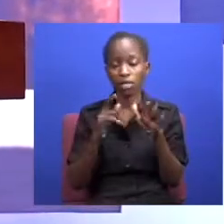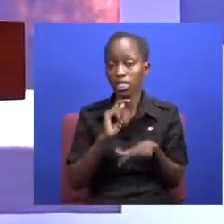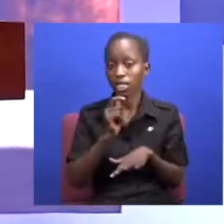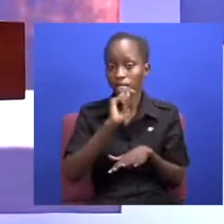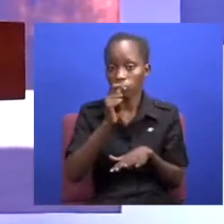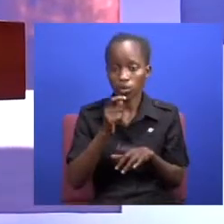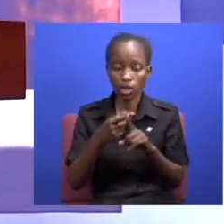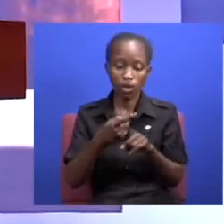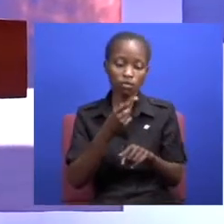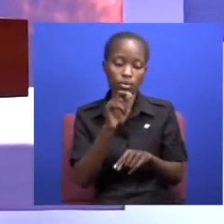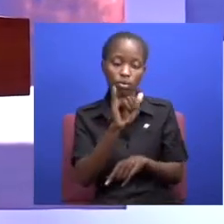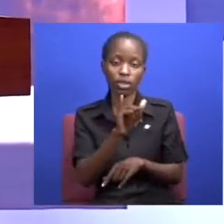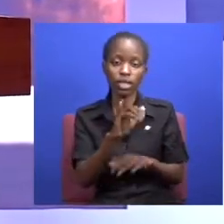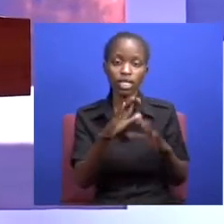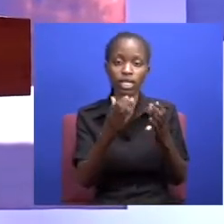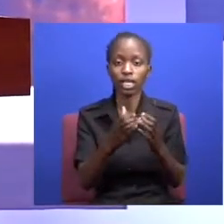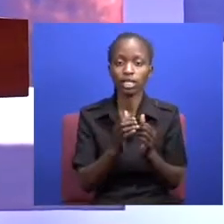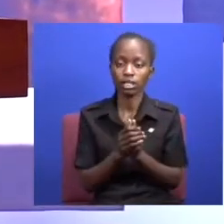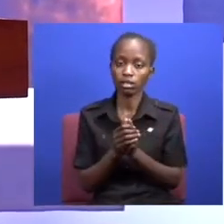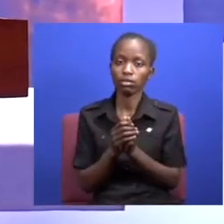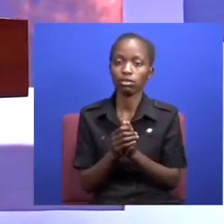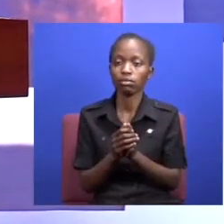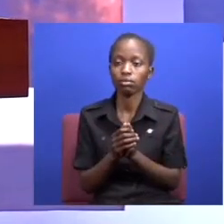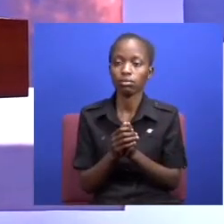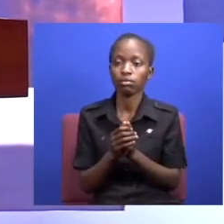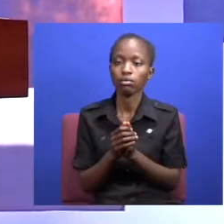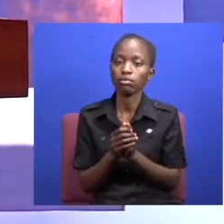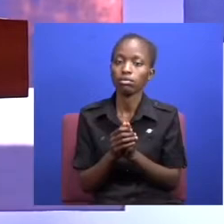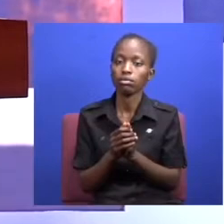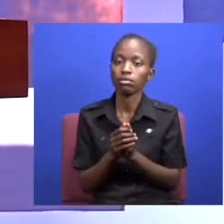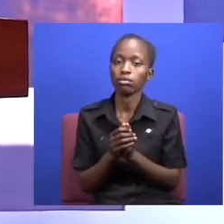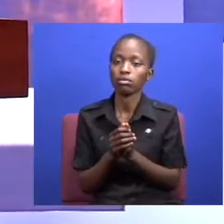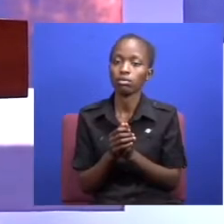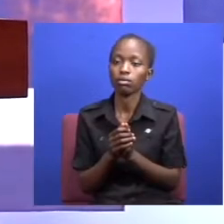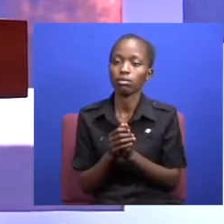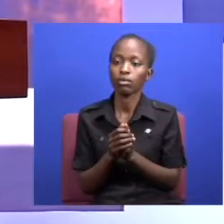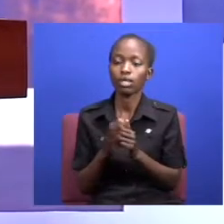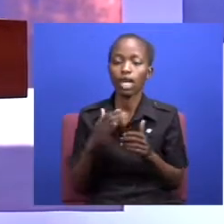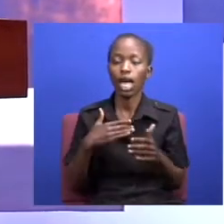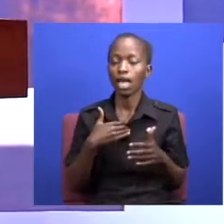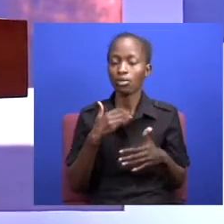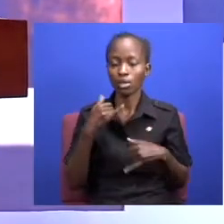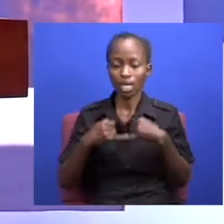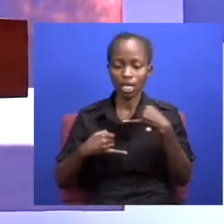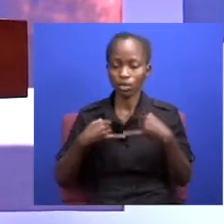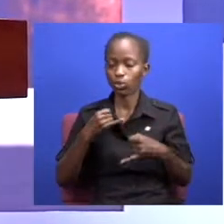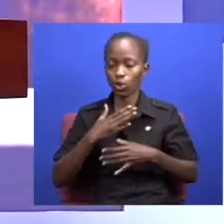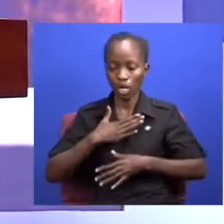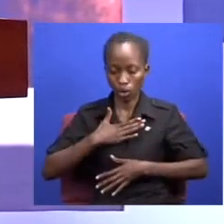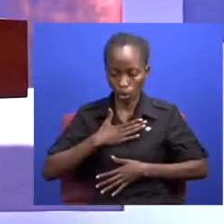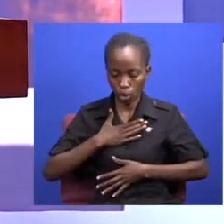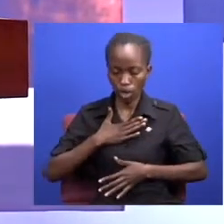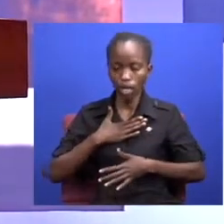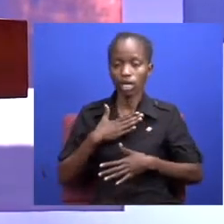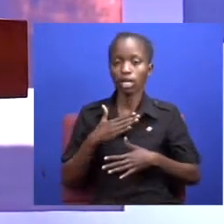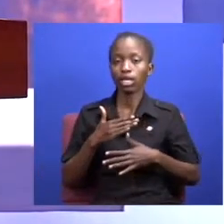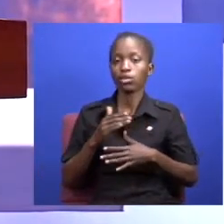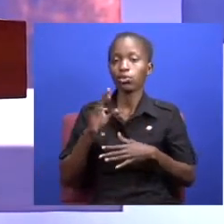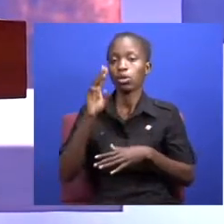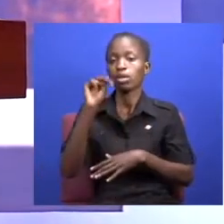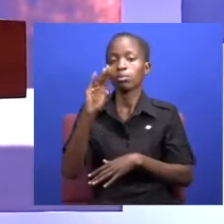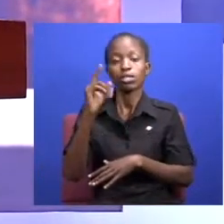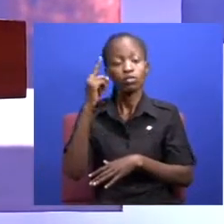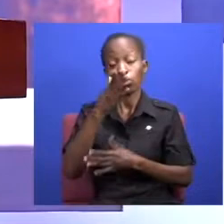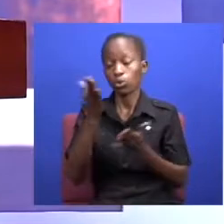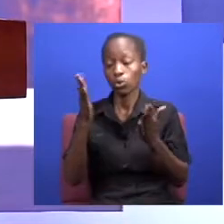amazing testimonies that have come through even in our online class for the new believers. It's been a joy. It's been my pleasure to just host